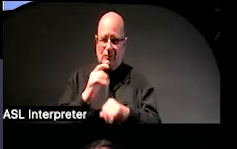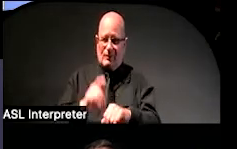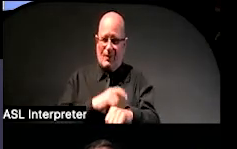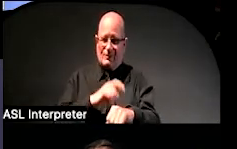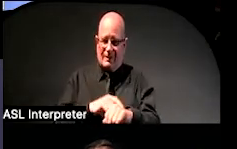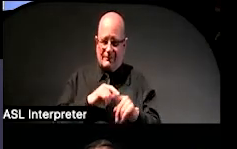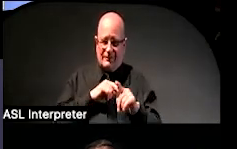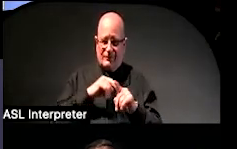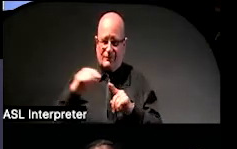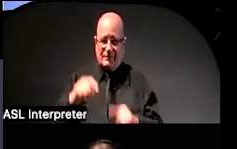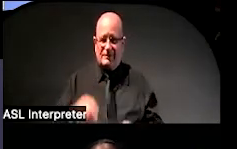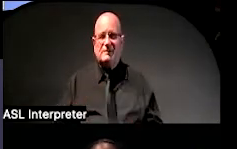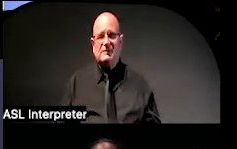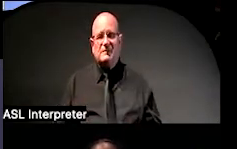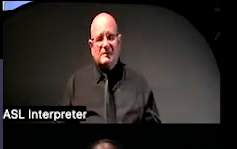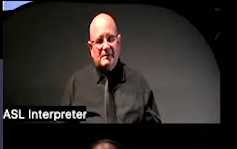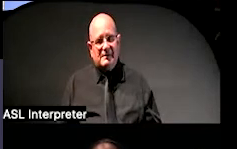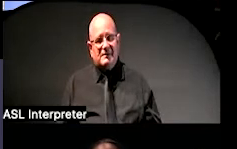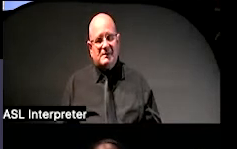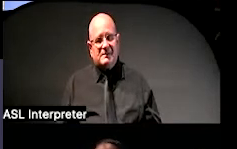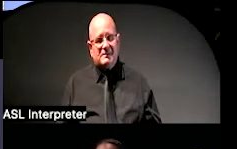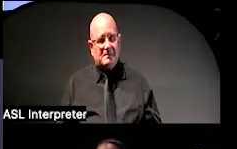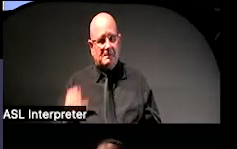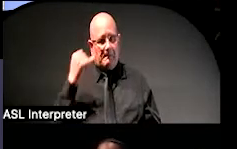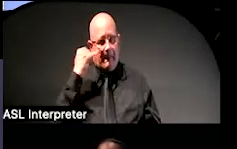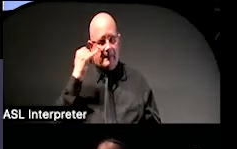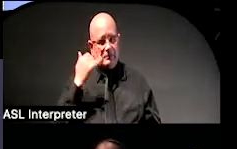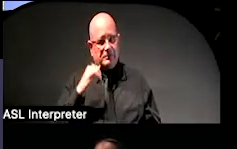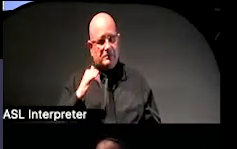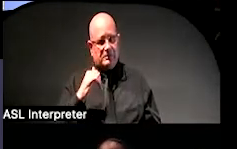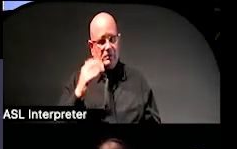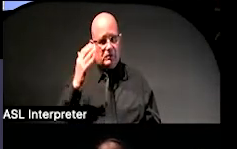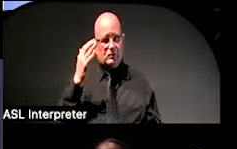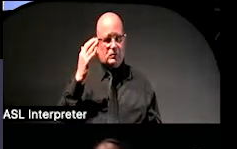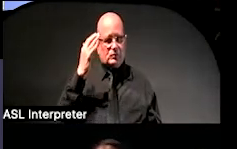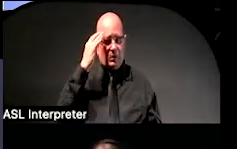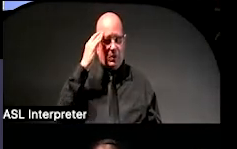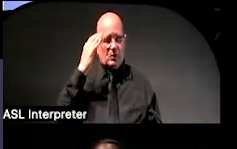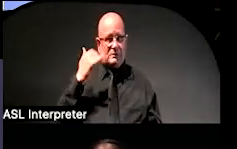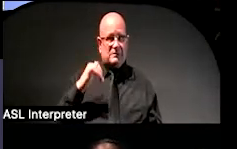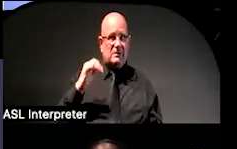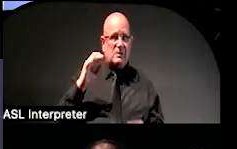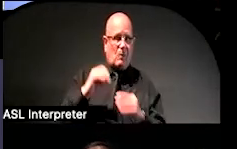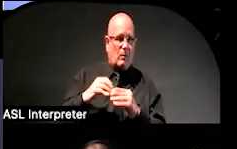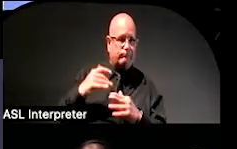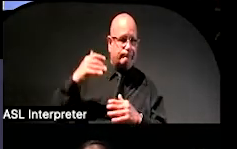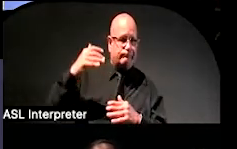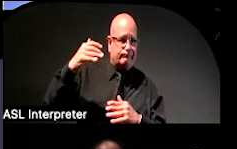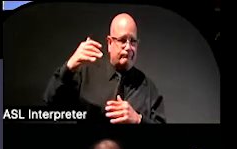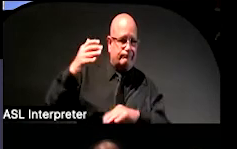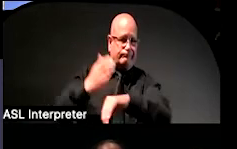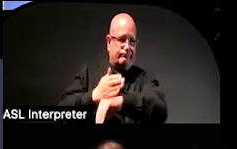time. But I imagine you still know how much farther we have to go. So